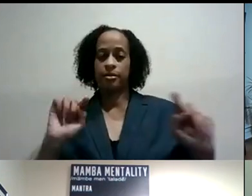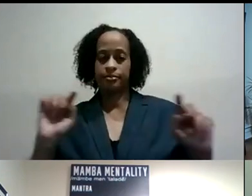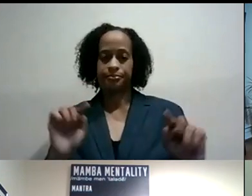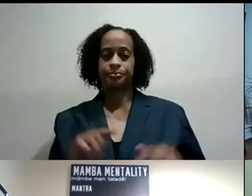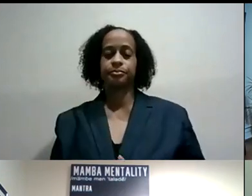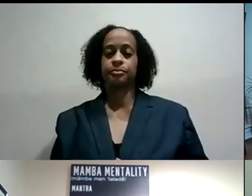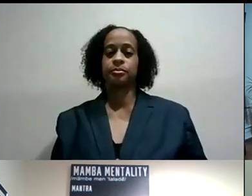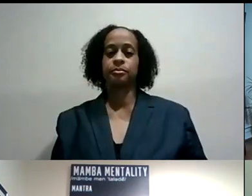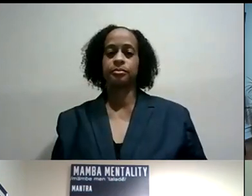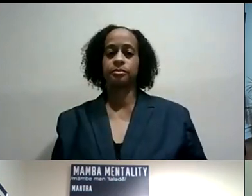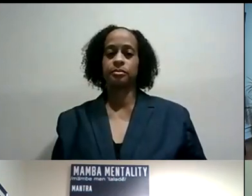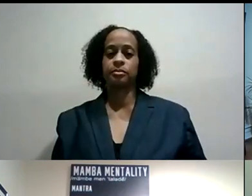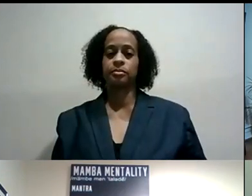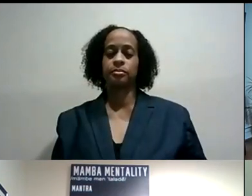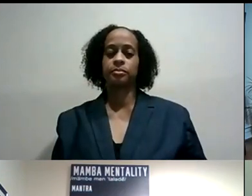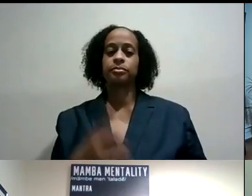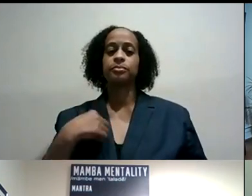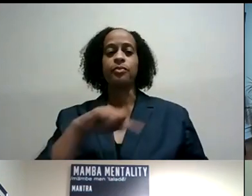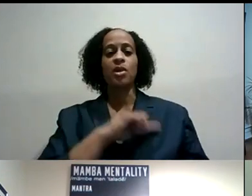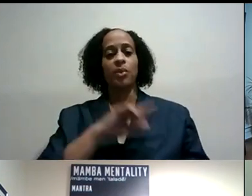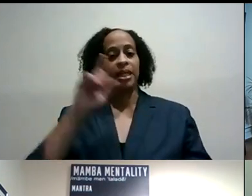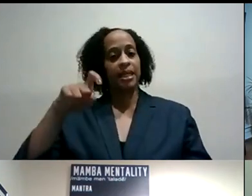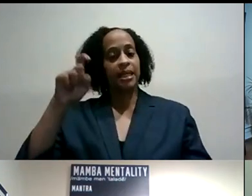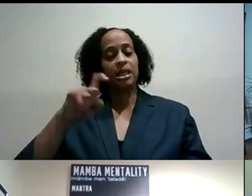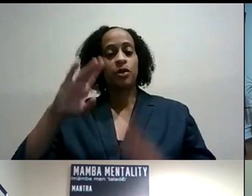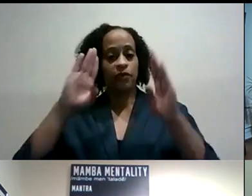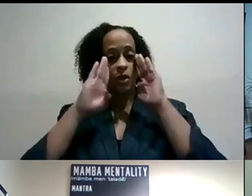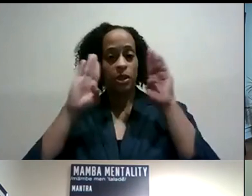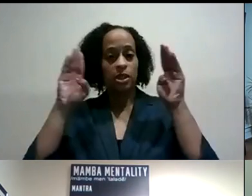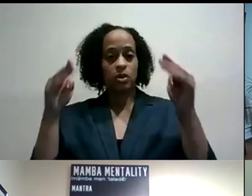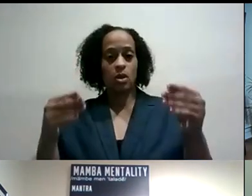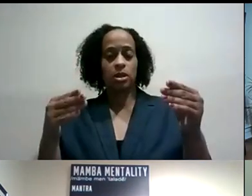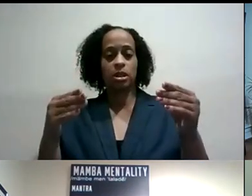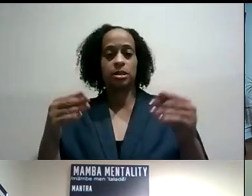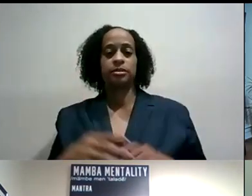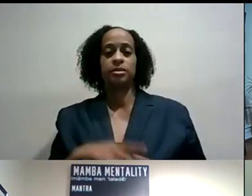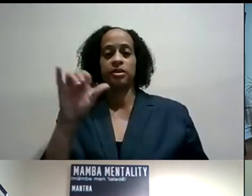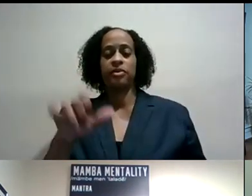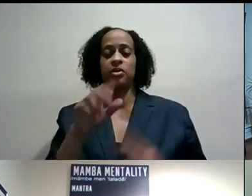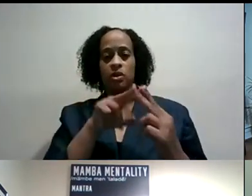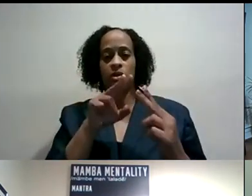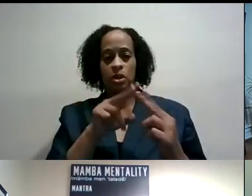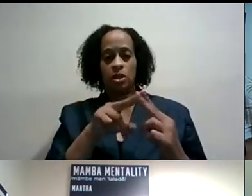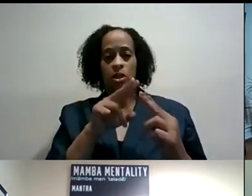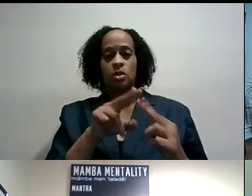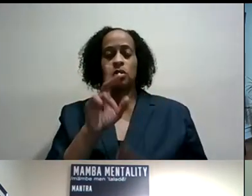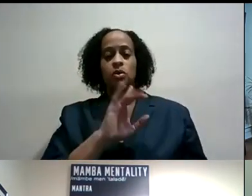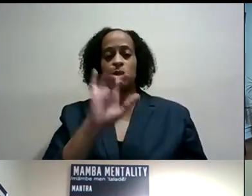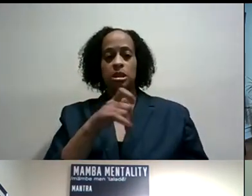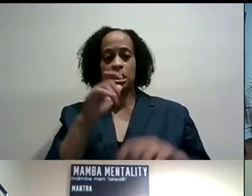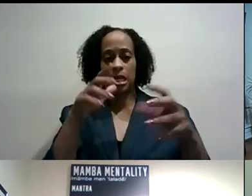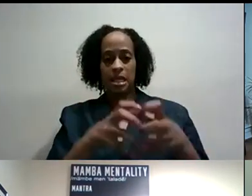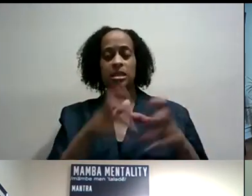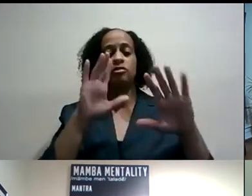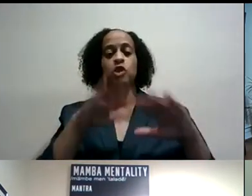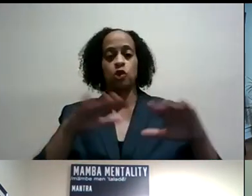And what we need to focus on is that these two sets of